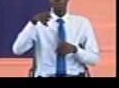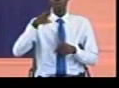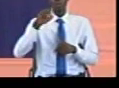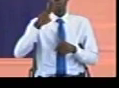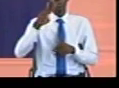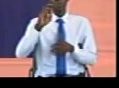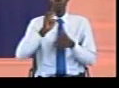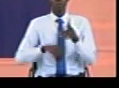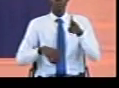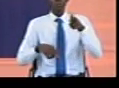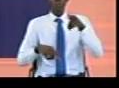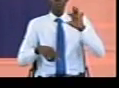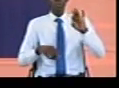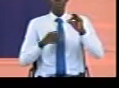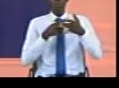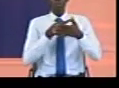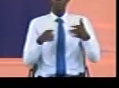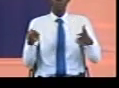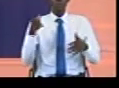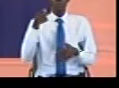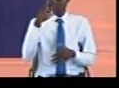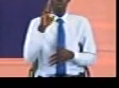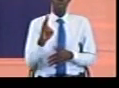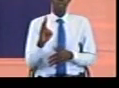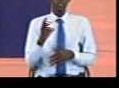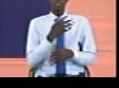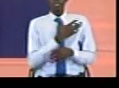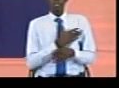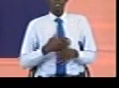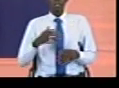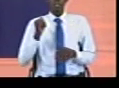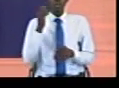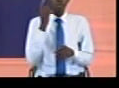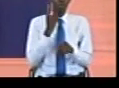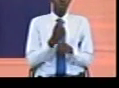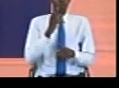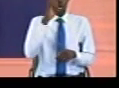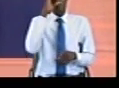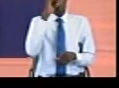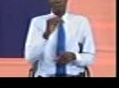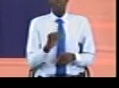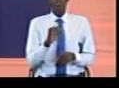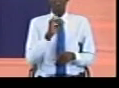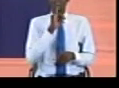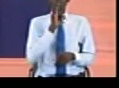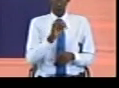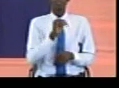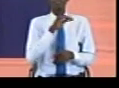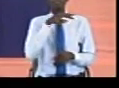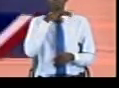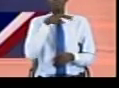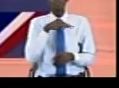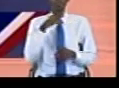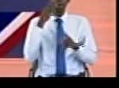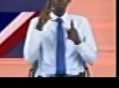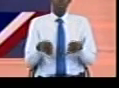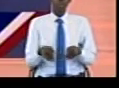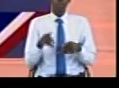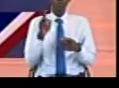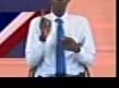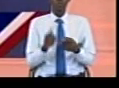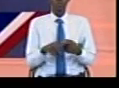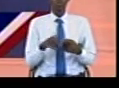27. An unjust man is an abomination to the just, An unjust man is